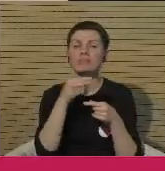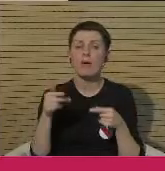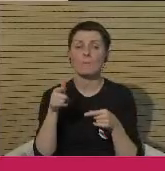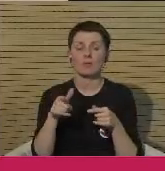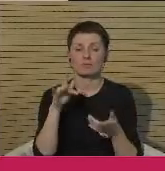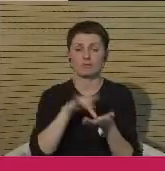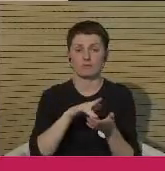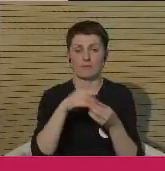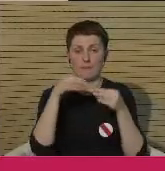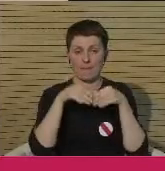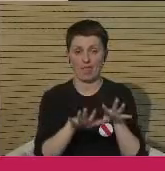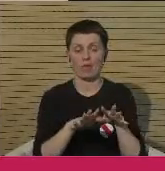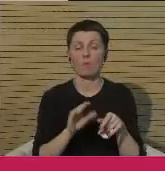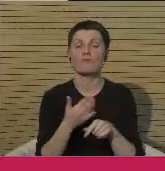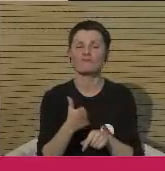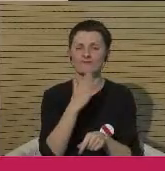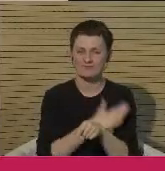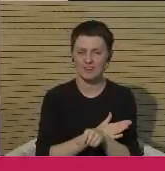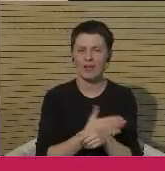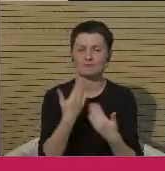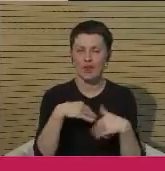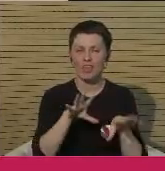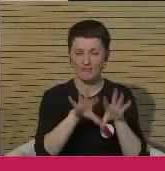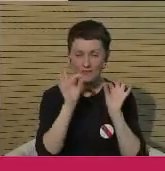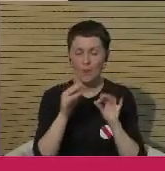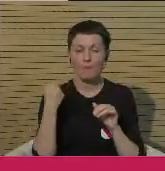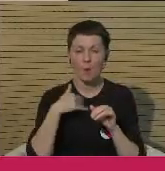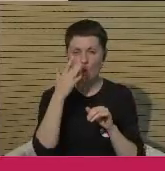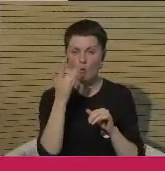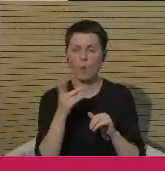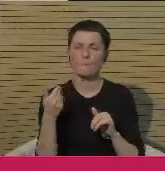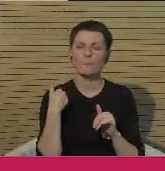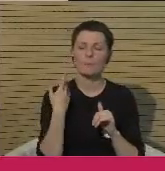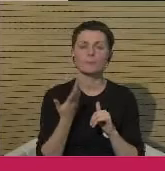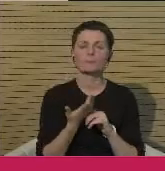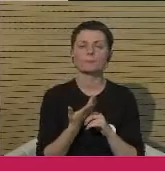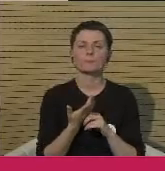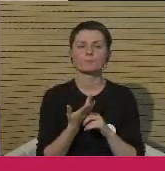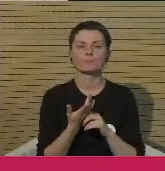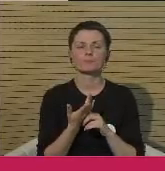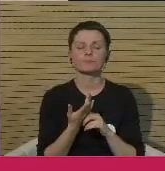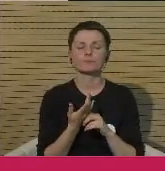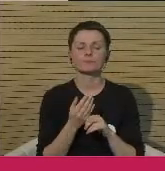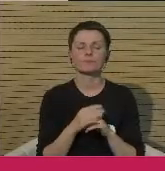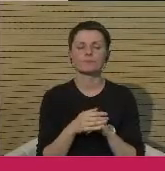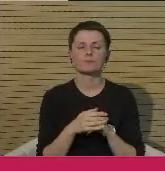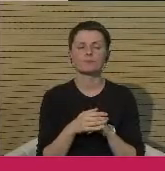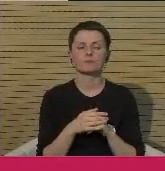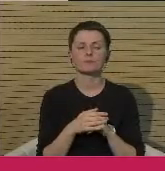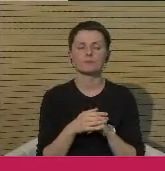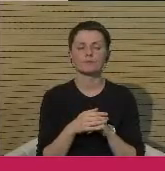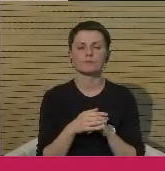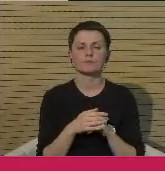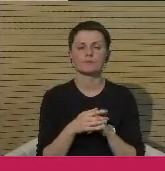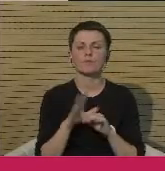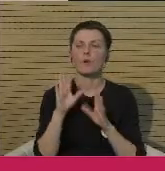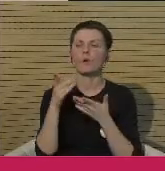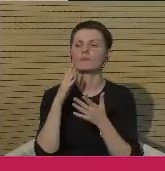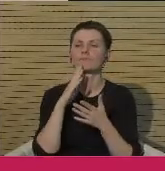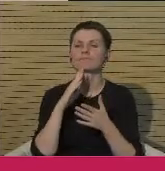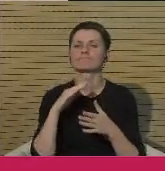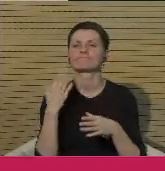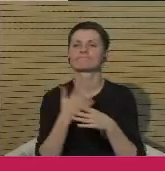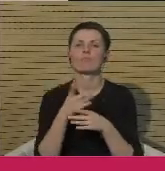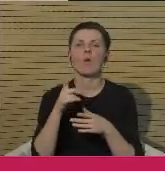your officials, European officials, your societies, what is going on here. Because